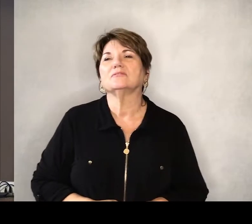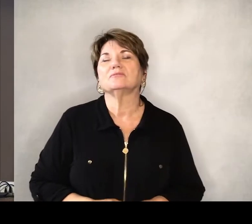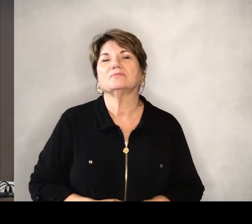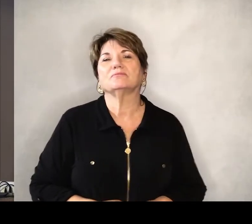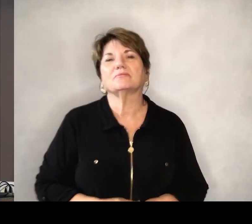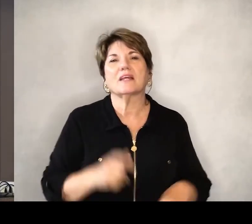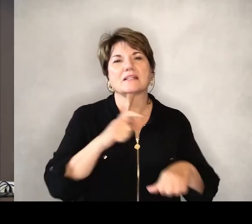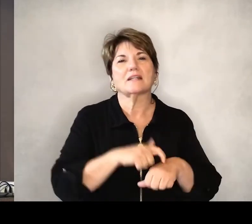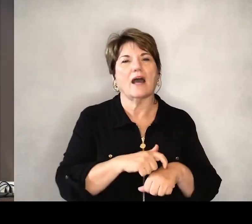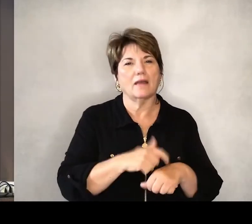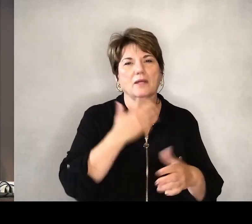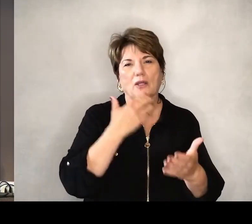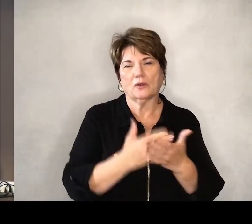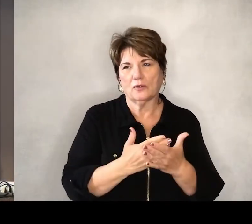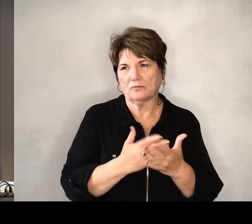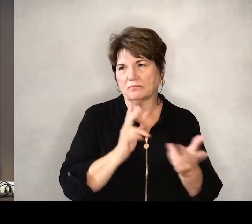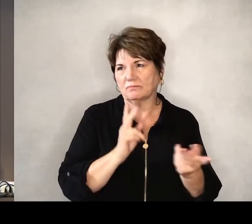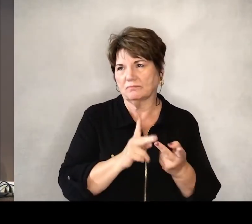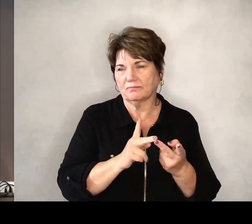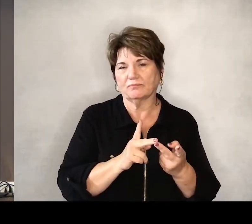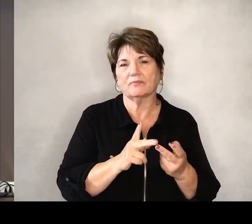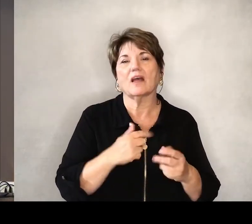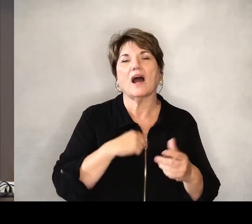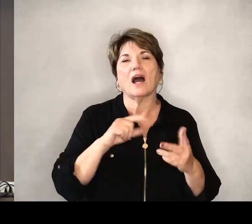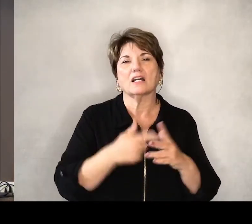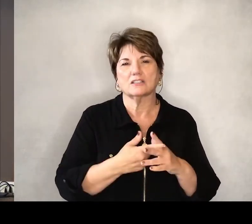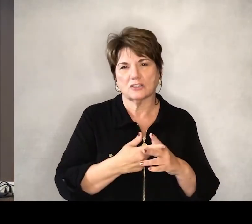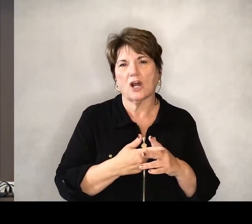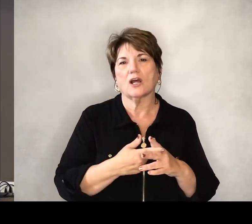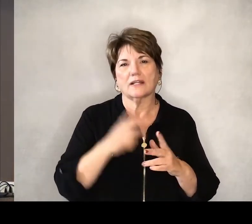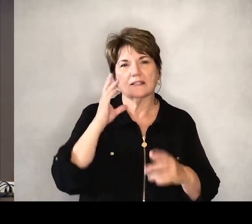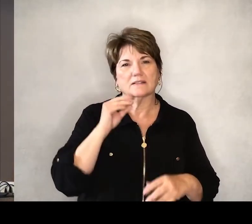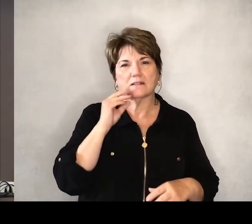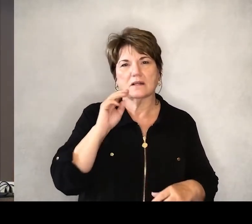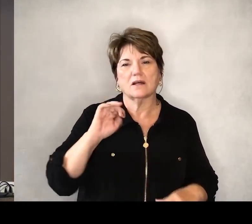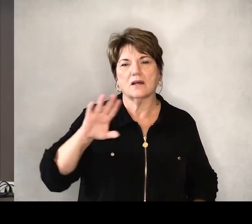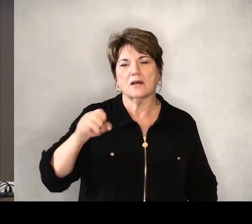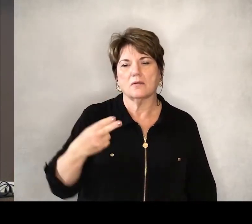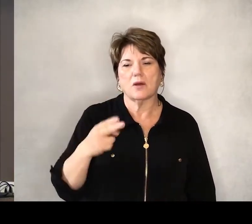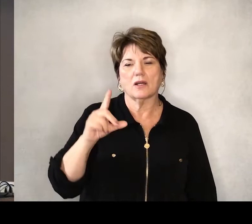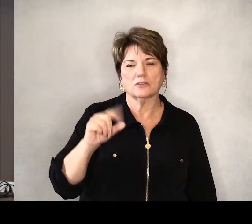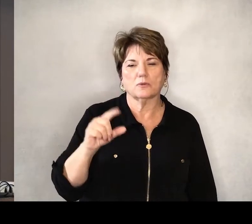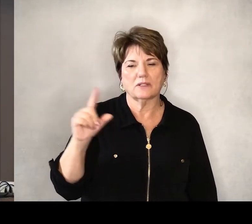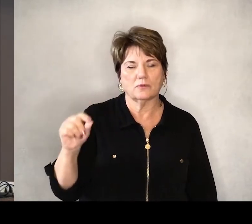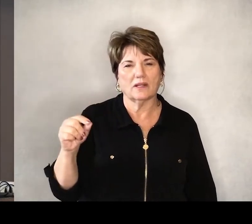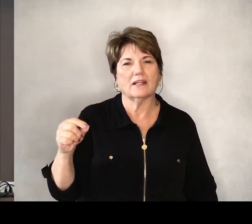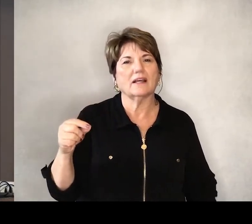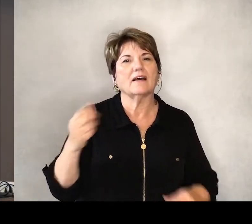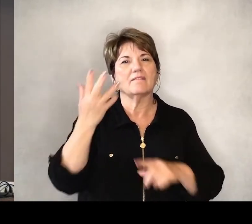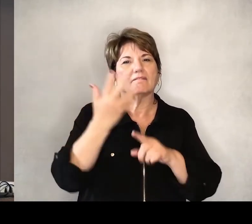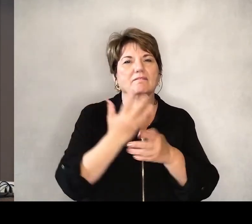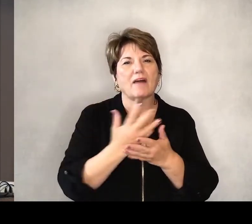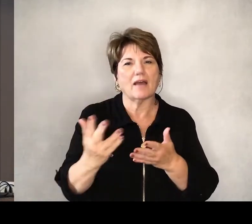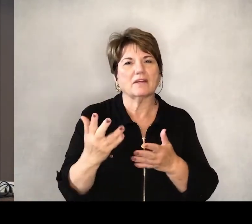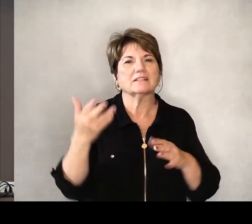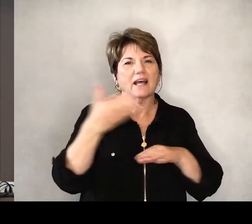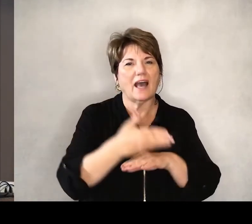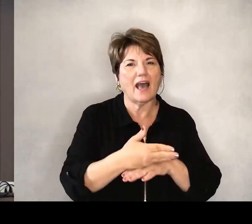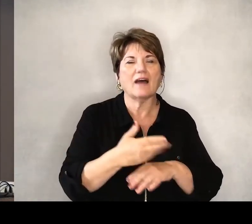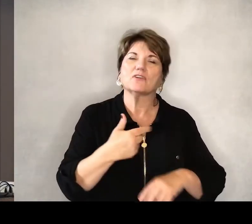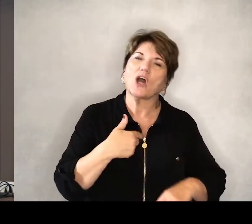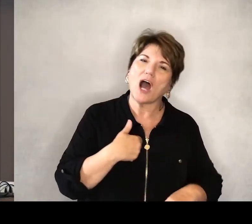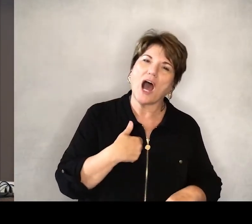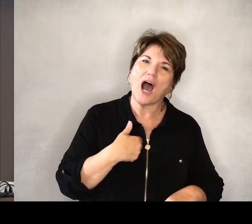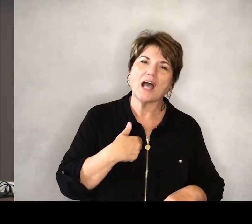And the timing was right. And I started the journey in March 2020, 5 weeks after I started. Thank you,